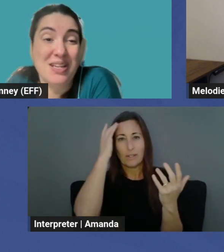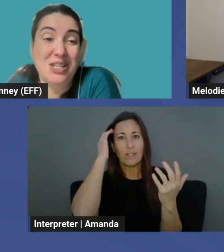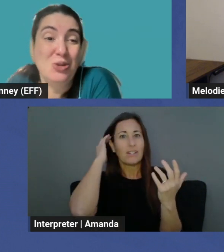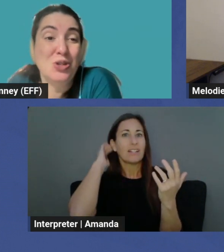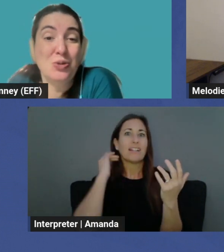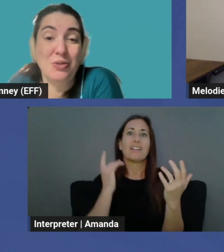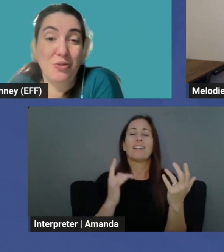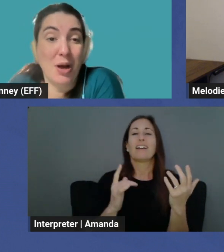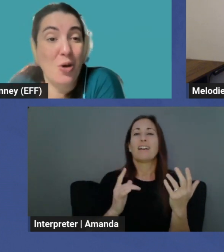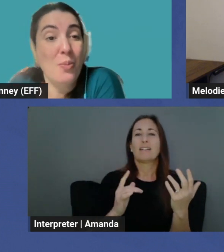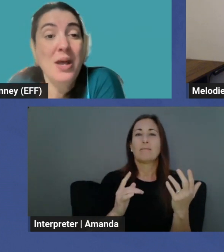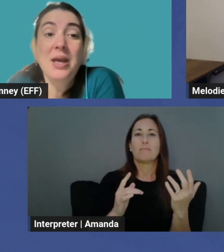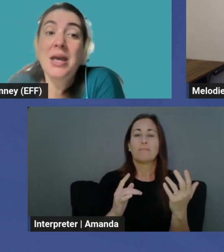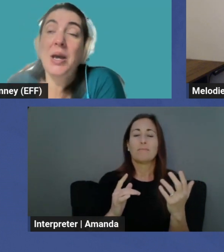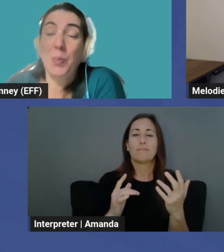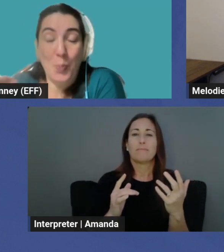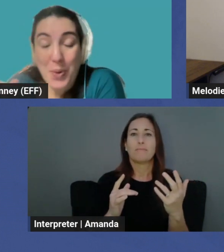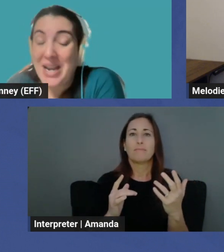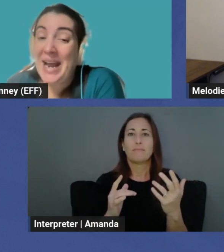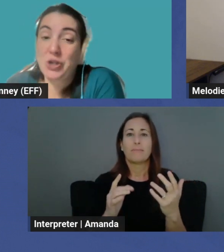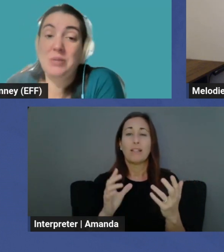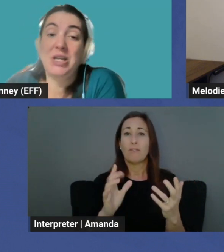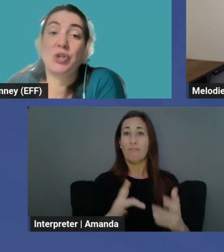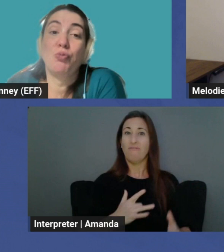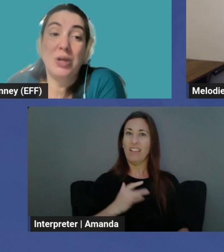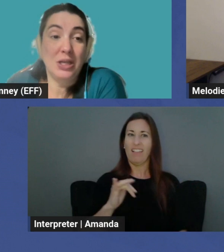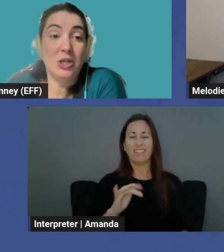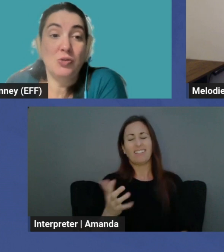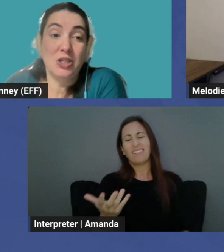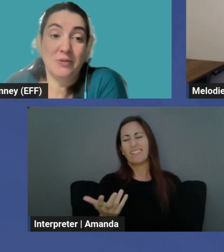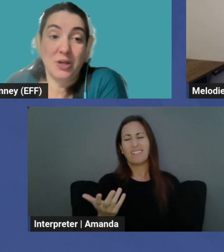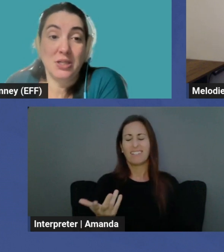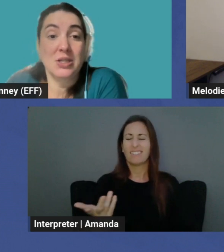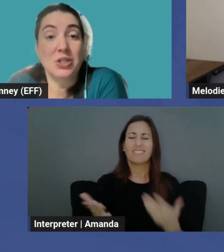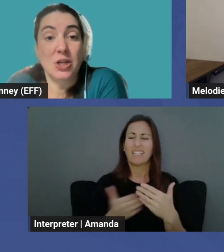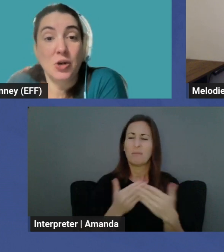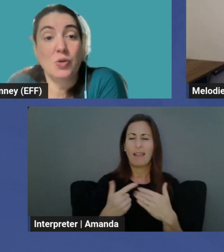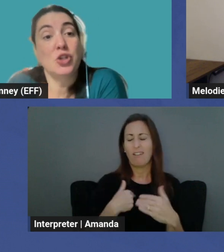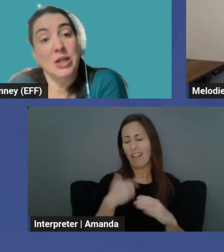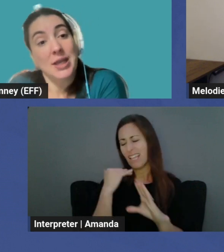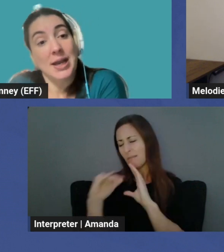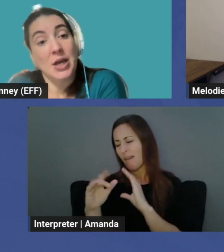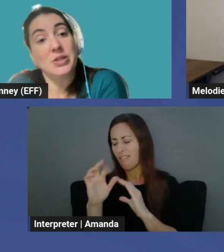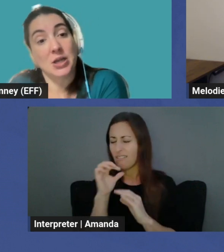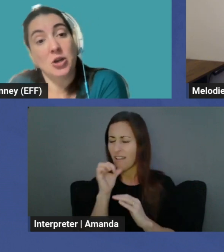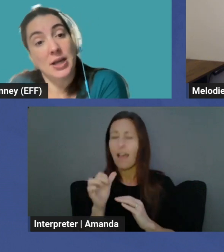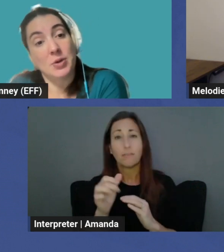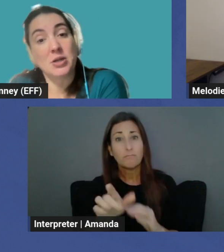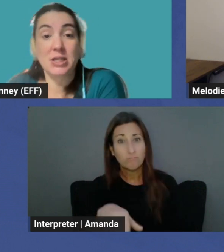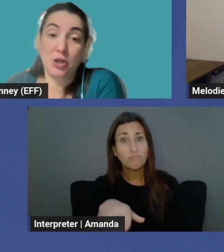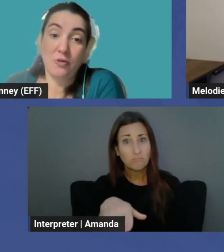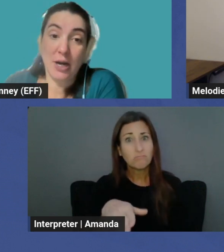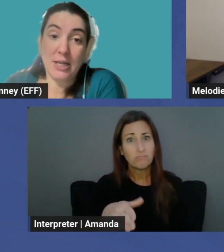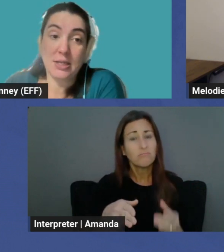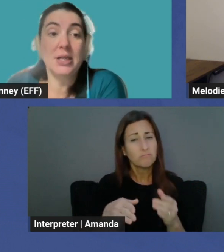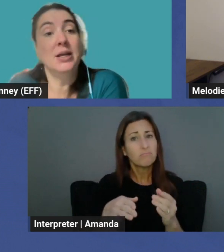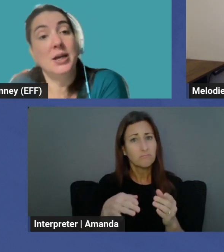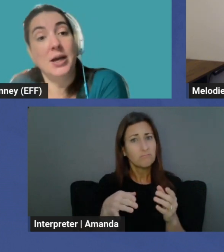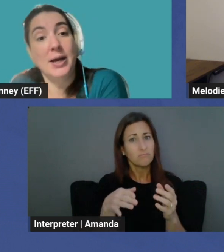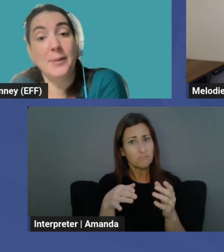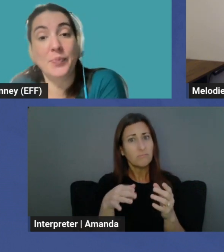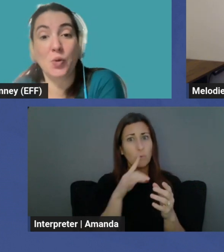5 minutes and you can do it from home, but it actually makes a really huge difference. So check that out. Tell your neighbors, tell your